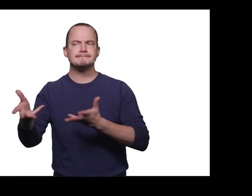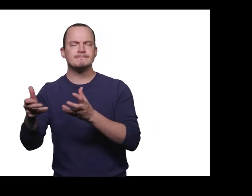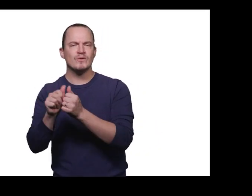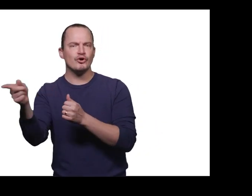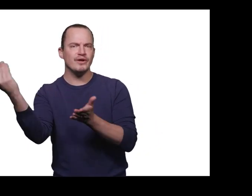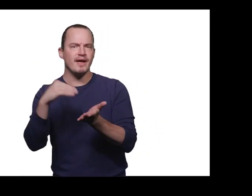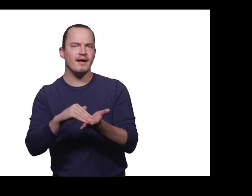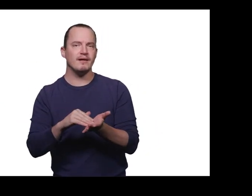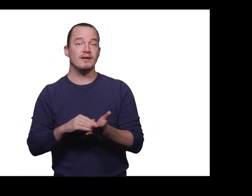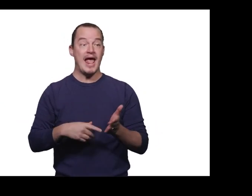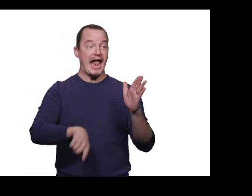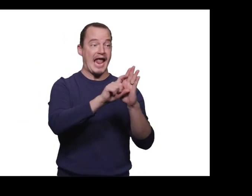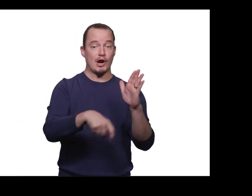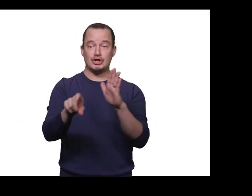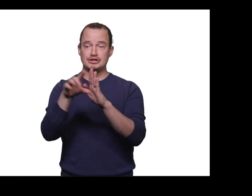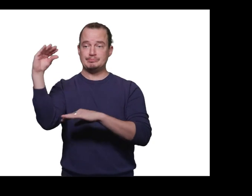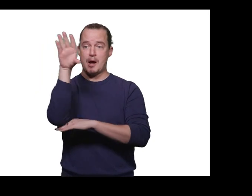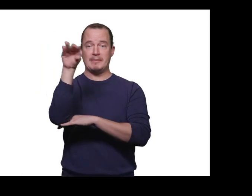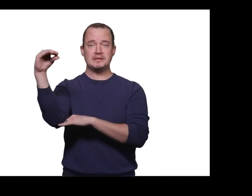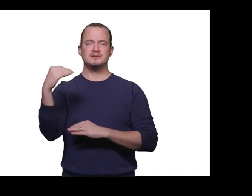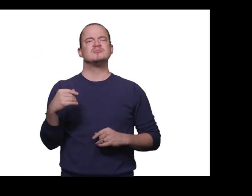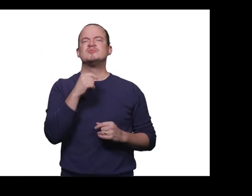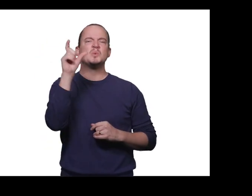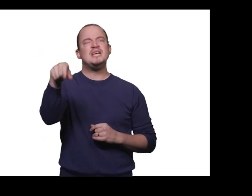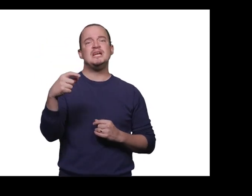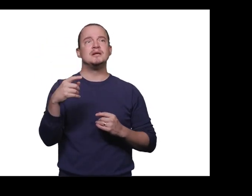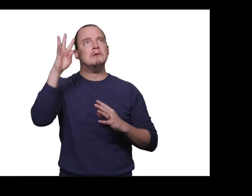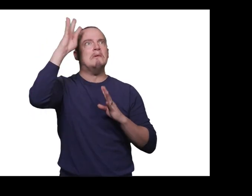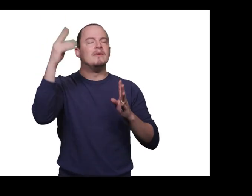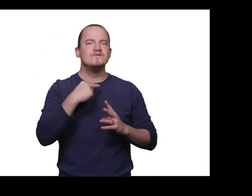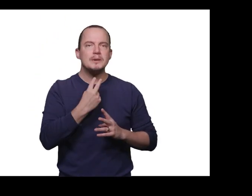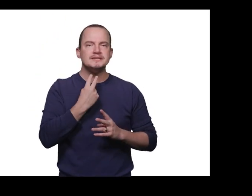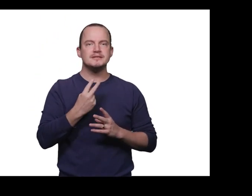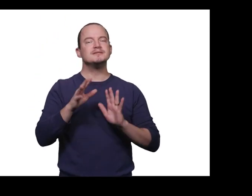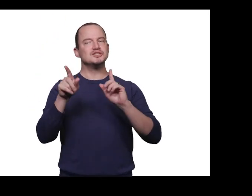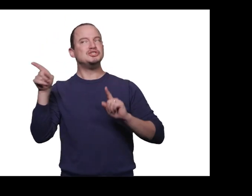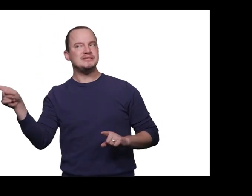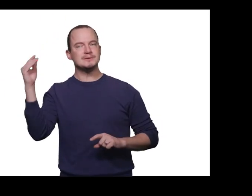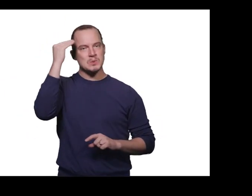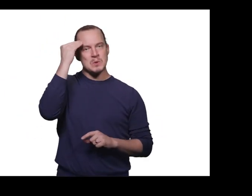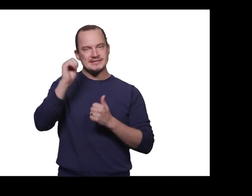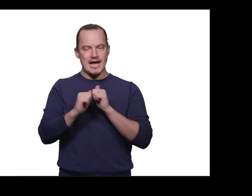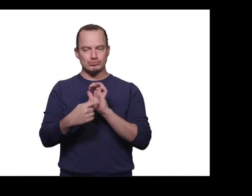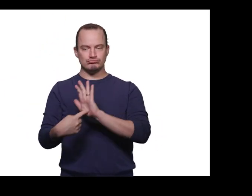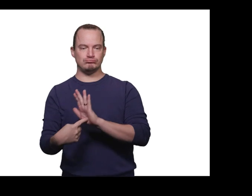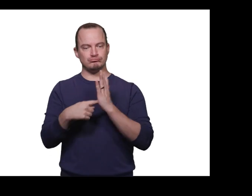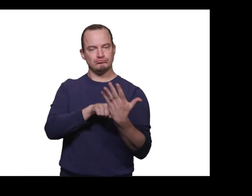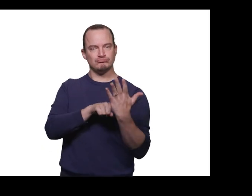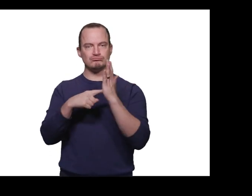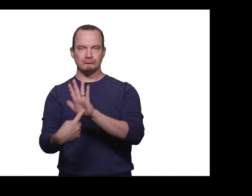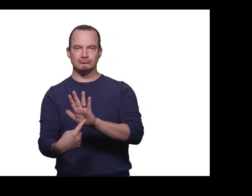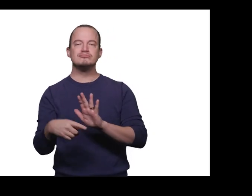Not all characters need voices, and Penny is mindful and selective of sensory input and expression when she individualizes